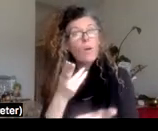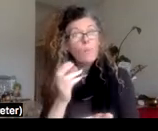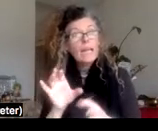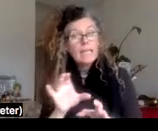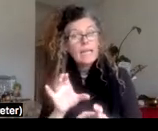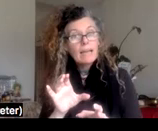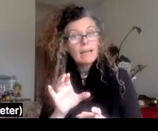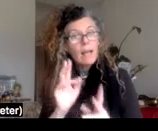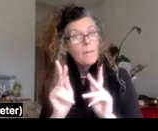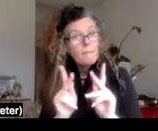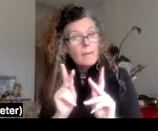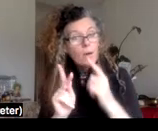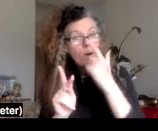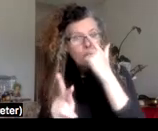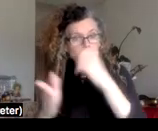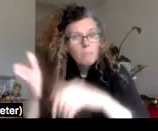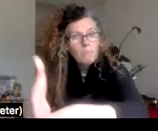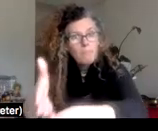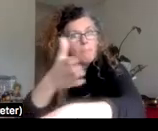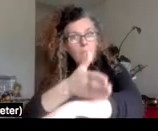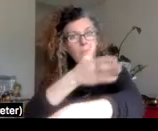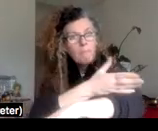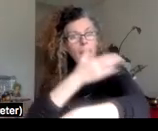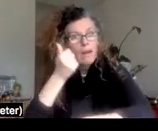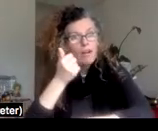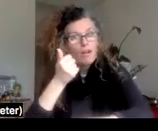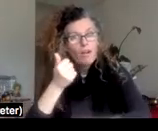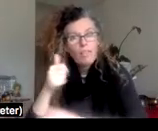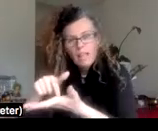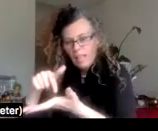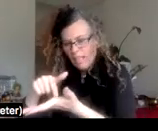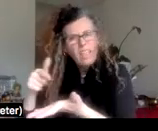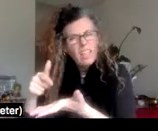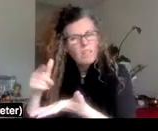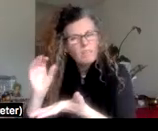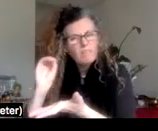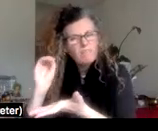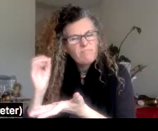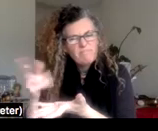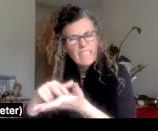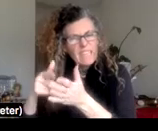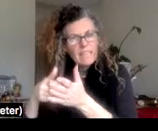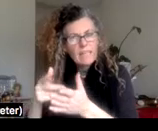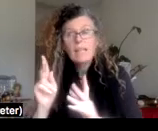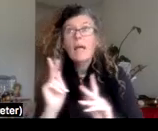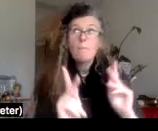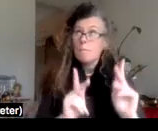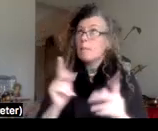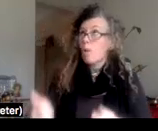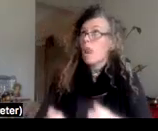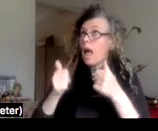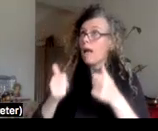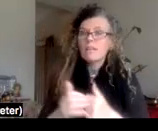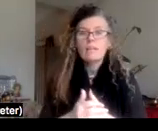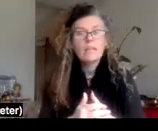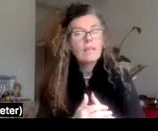people got better. Right? Yeah. We've had marketers say, well, that doesn't mean anything. Yeah, just because people are alive. And let me